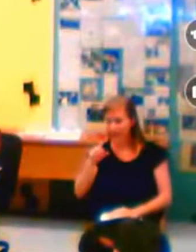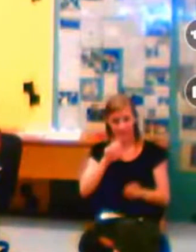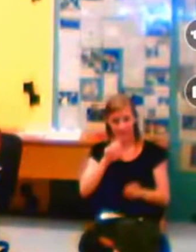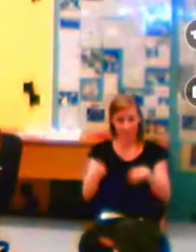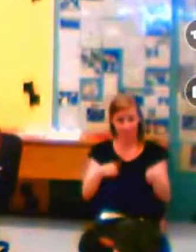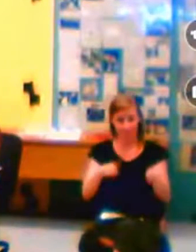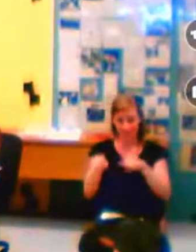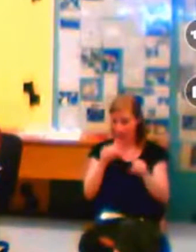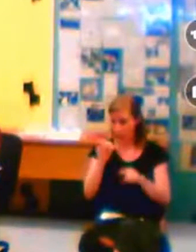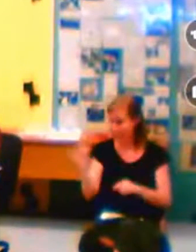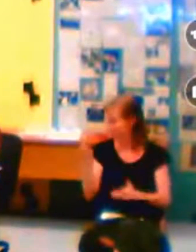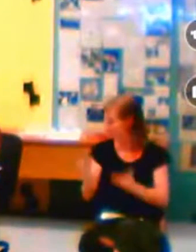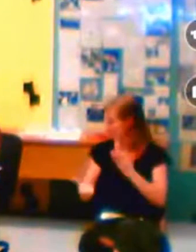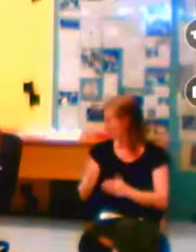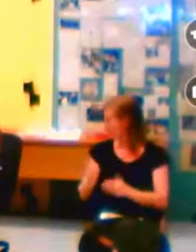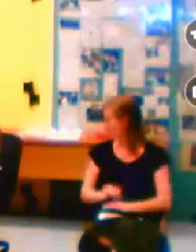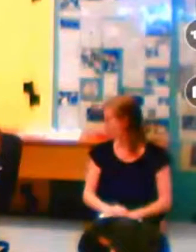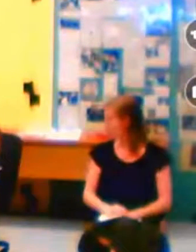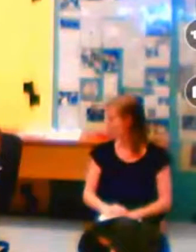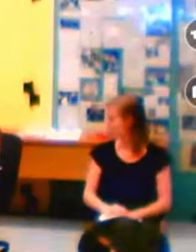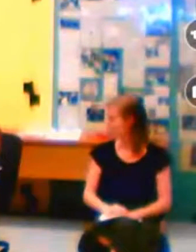We might just start yelling here in a minute.